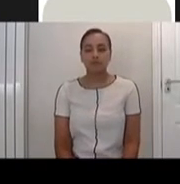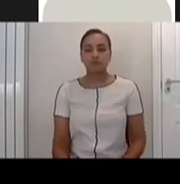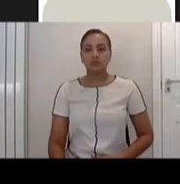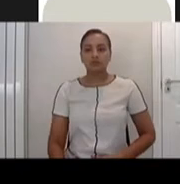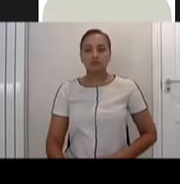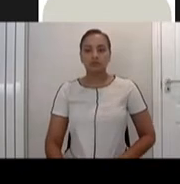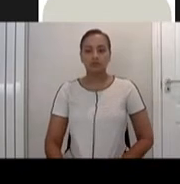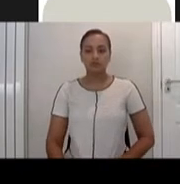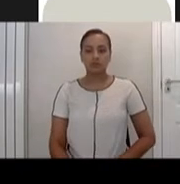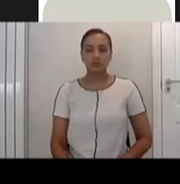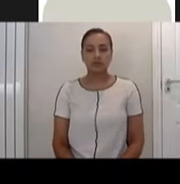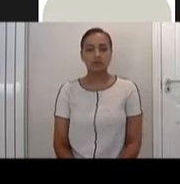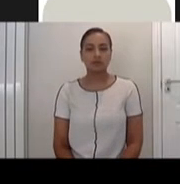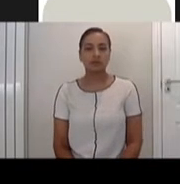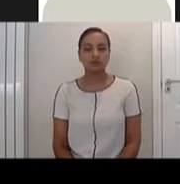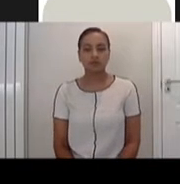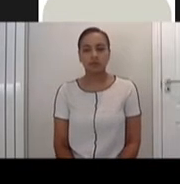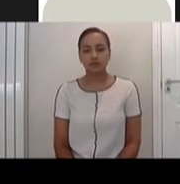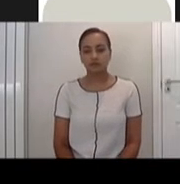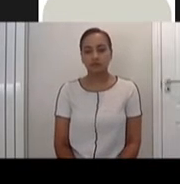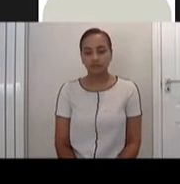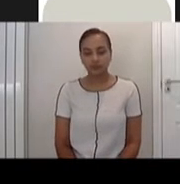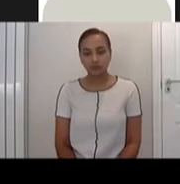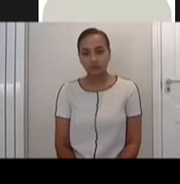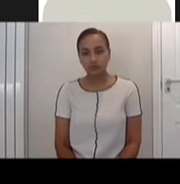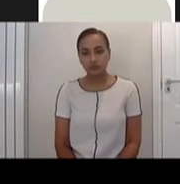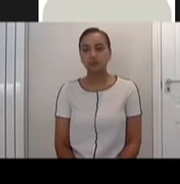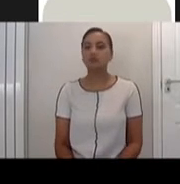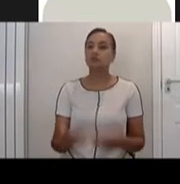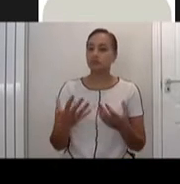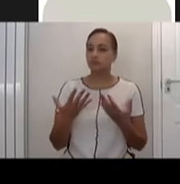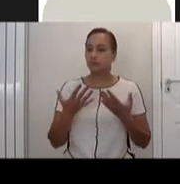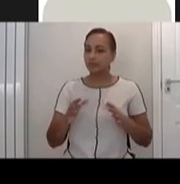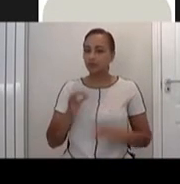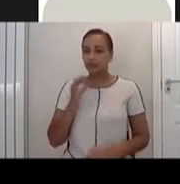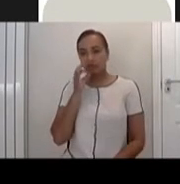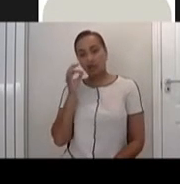In terms of format, we have asked you for